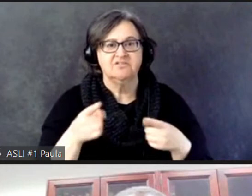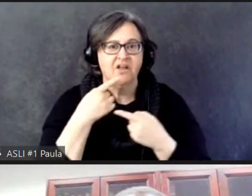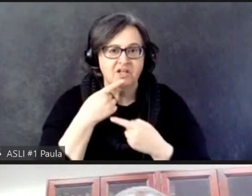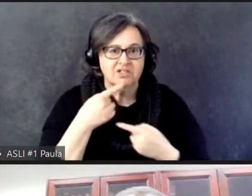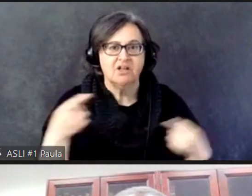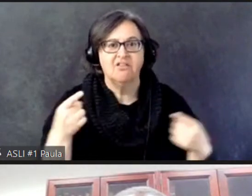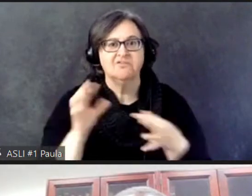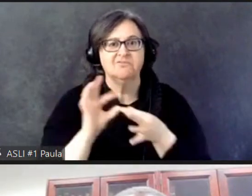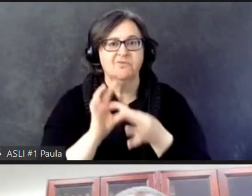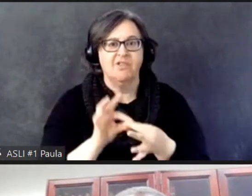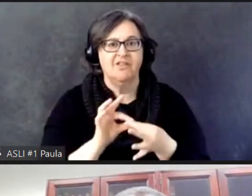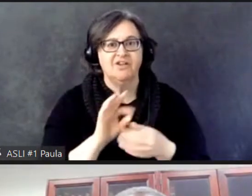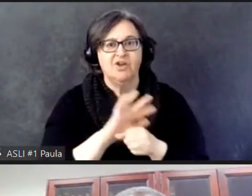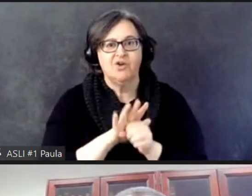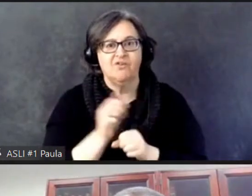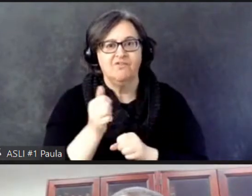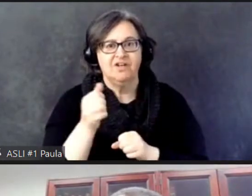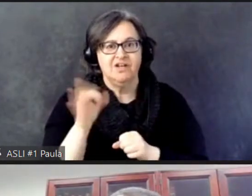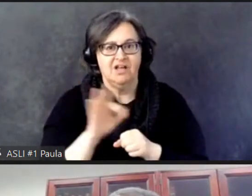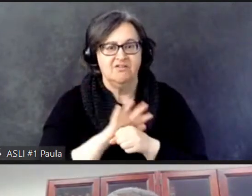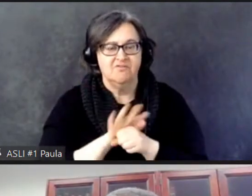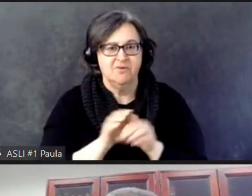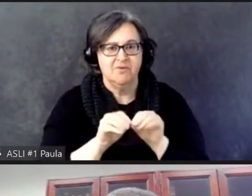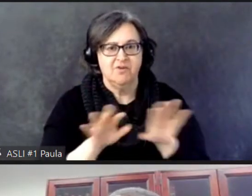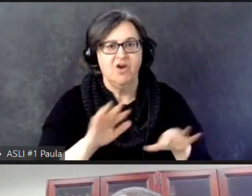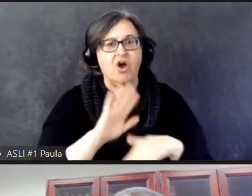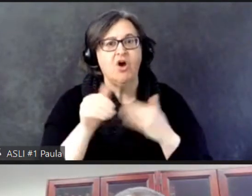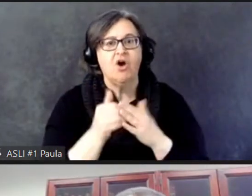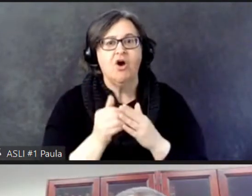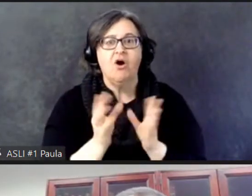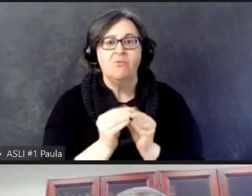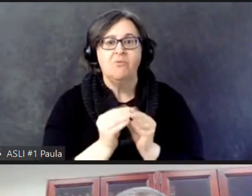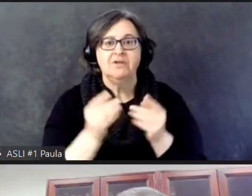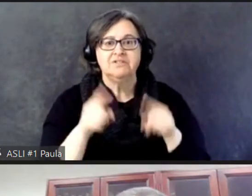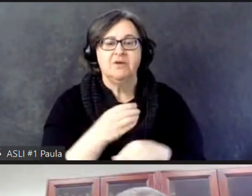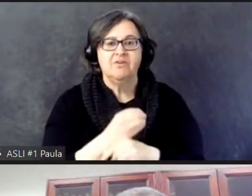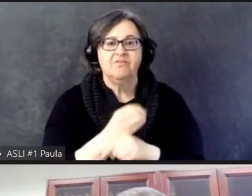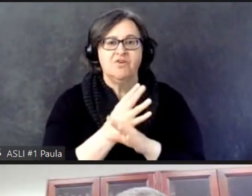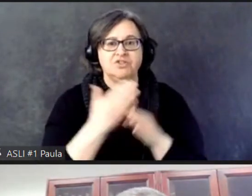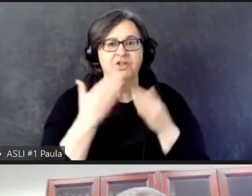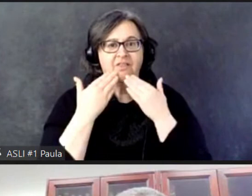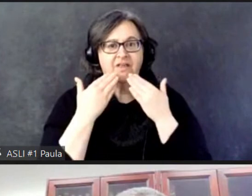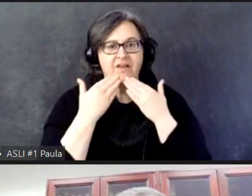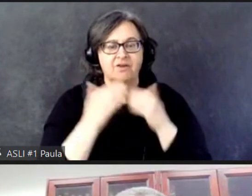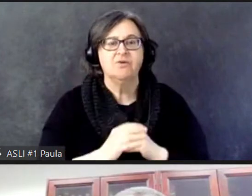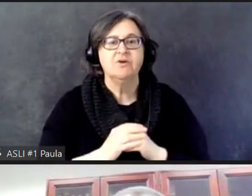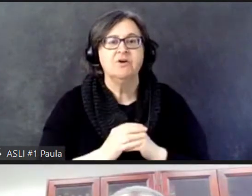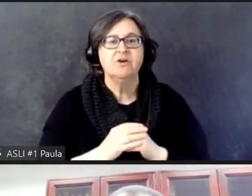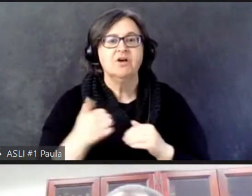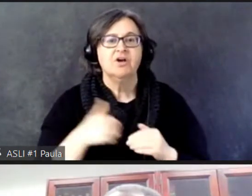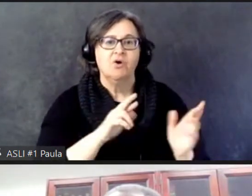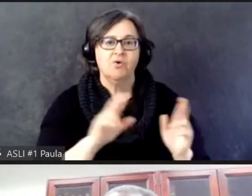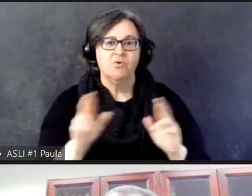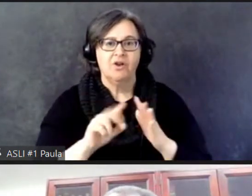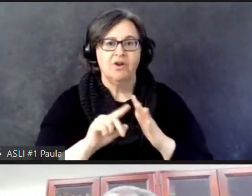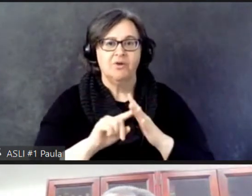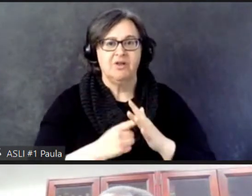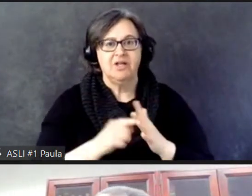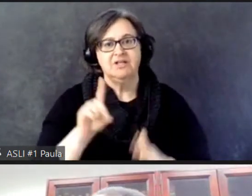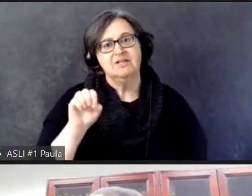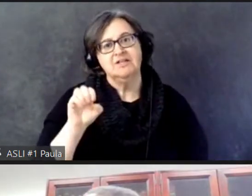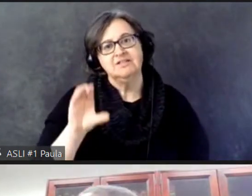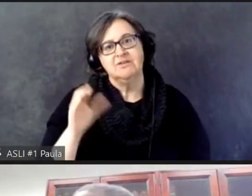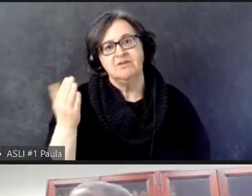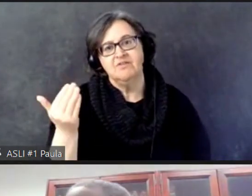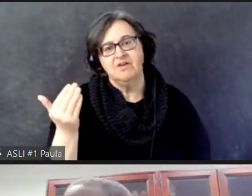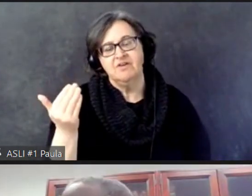pandemic. And because of that, all meetings will take place today virtually. Thank you. And so we are ready to begin the December 15th meeting